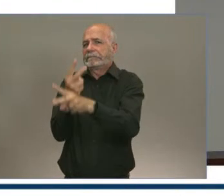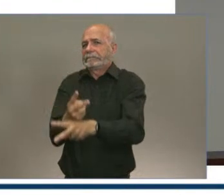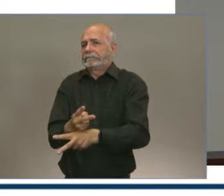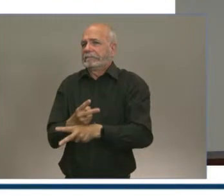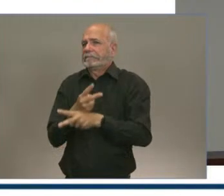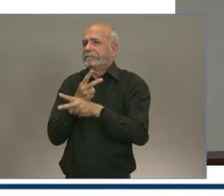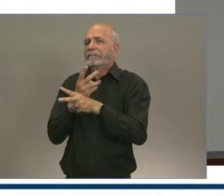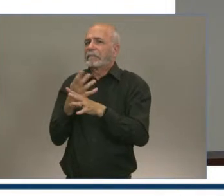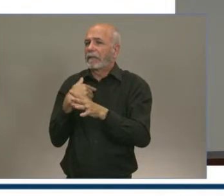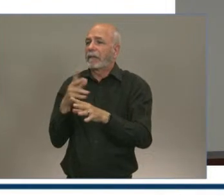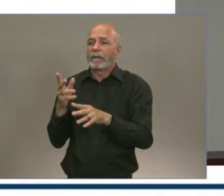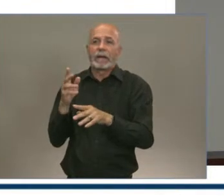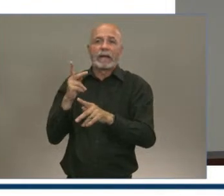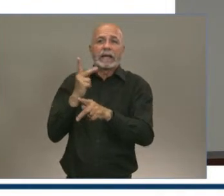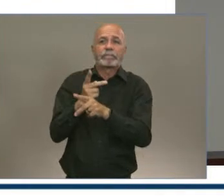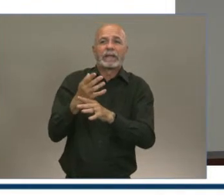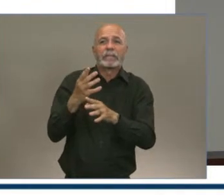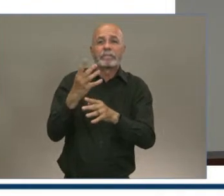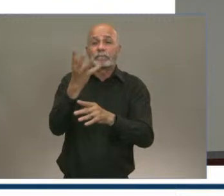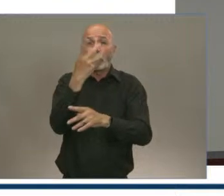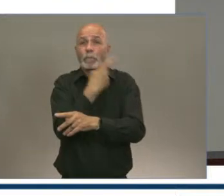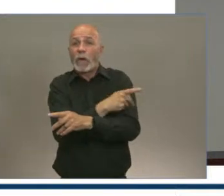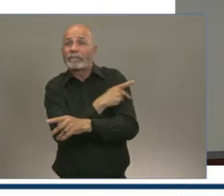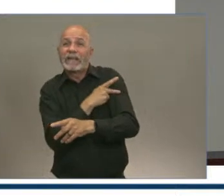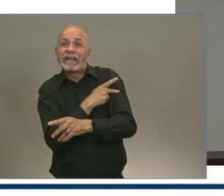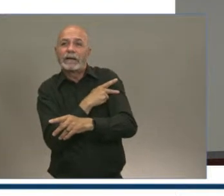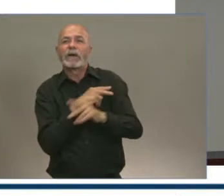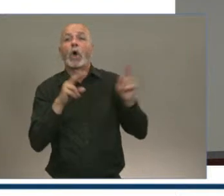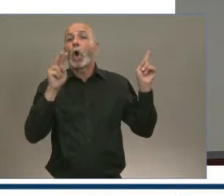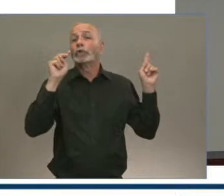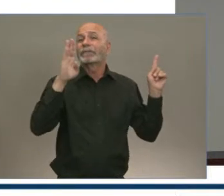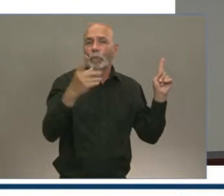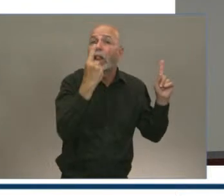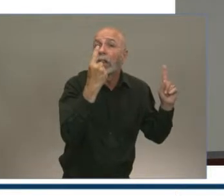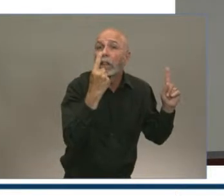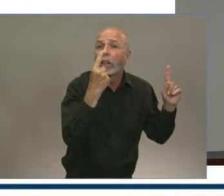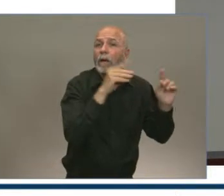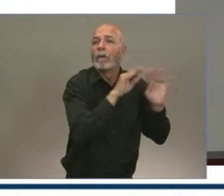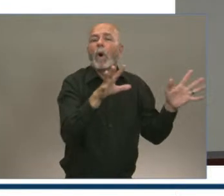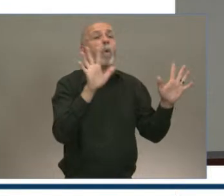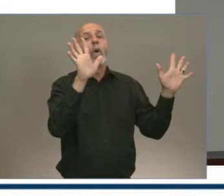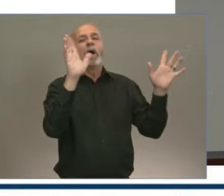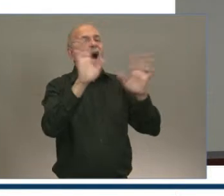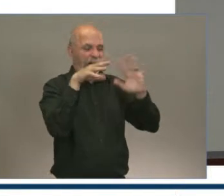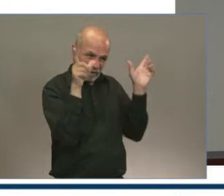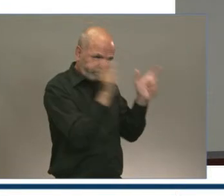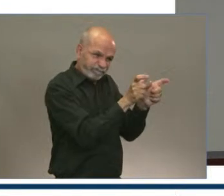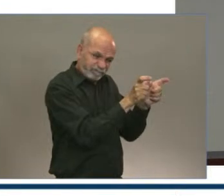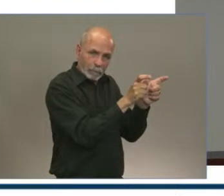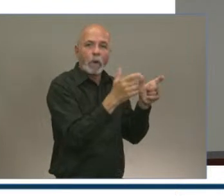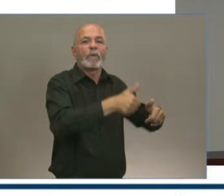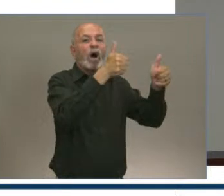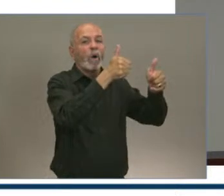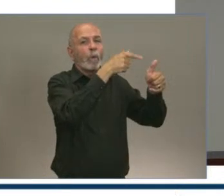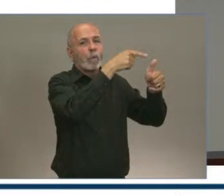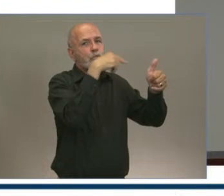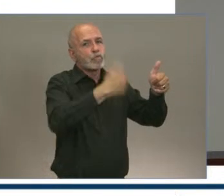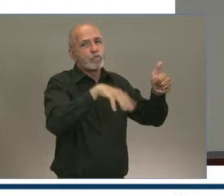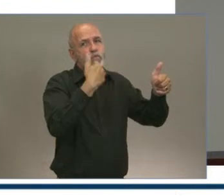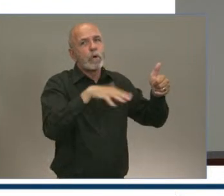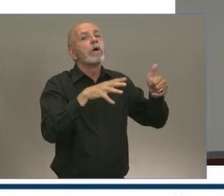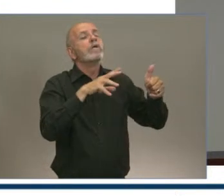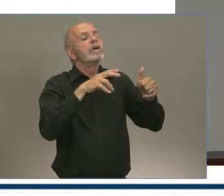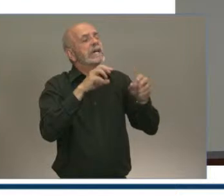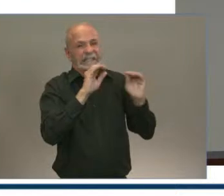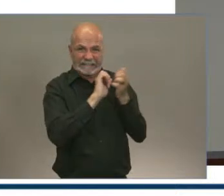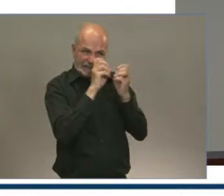Atlantic Canada. New Brunswick did have an outbreak where they brought it under control. Took a significant amount of effort from public health.